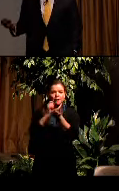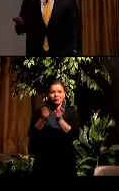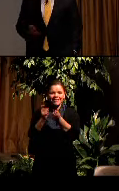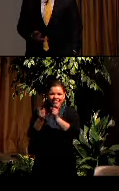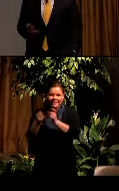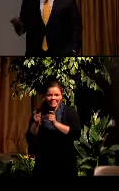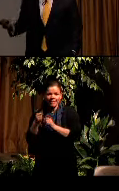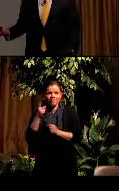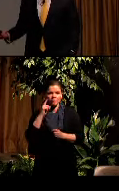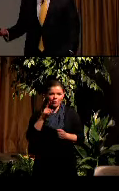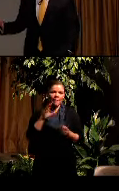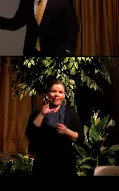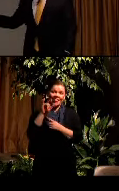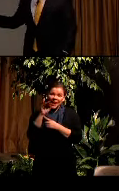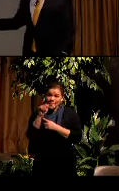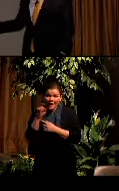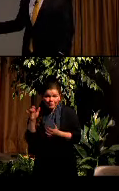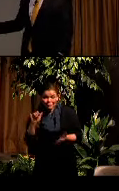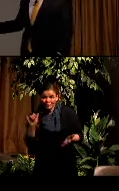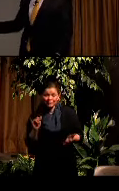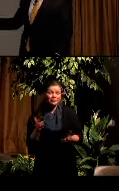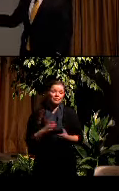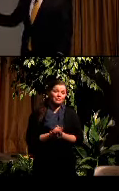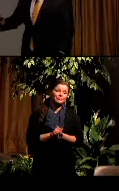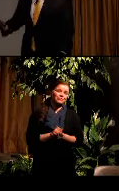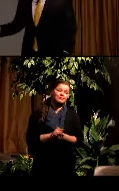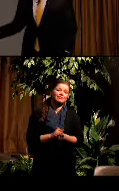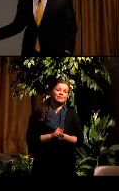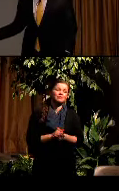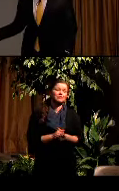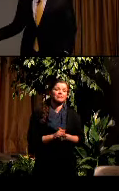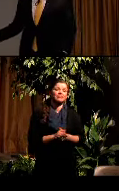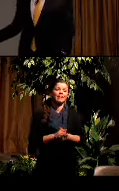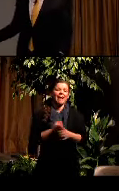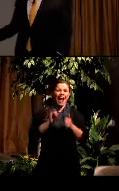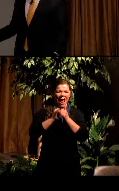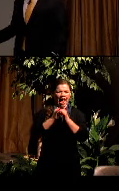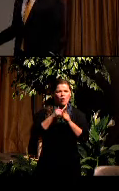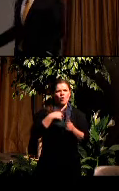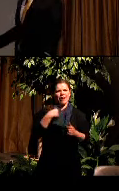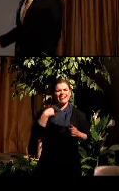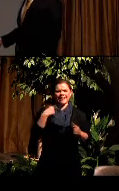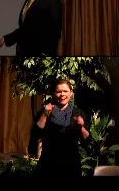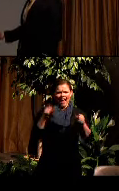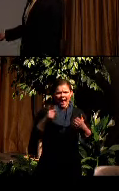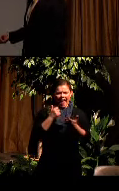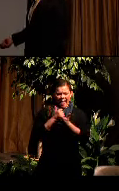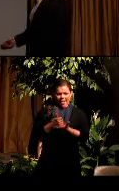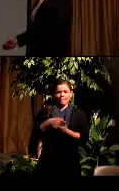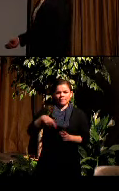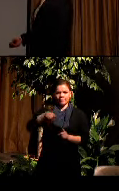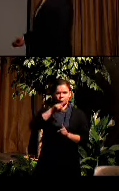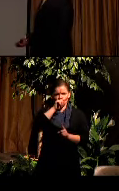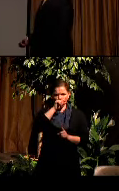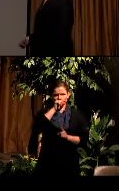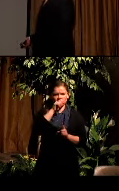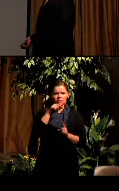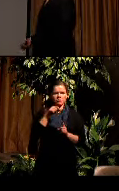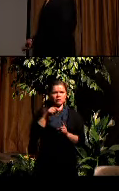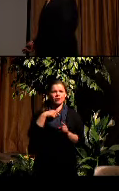figure out how we can help most of these organisms that we depend on. That's going to be the challenge. But we can